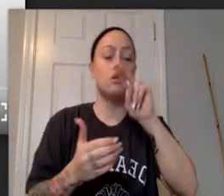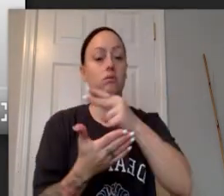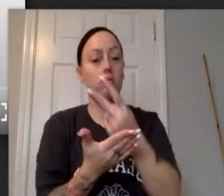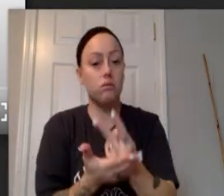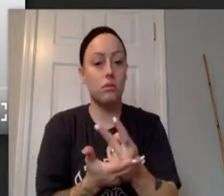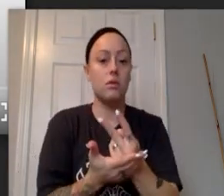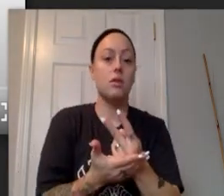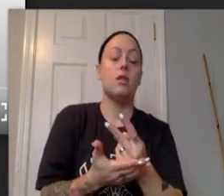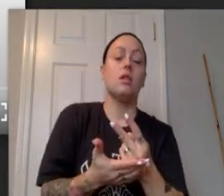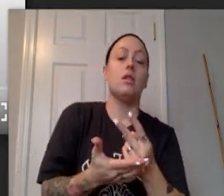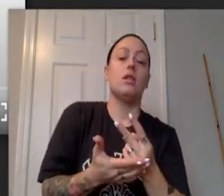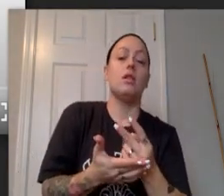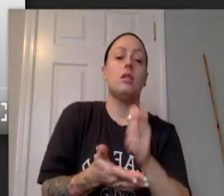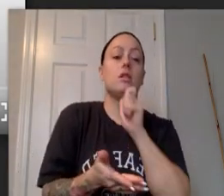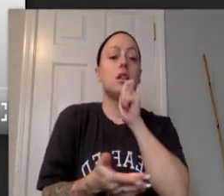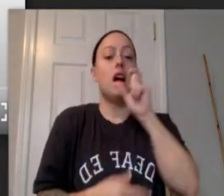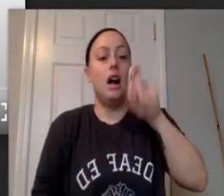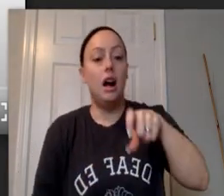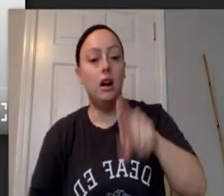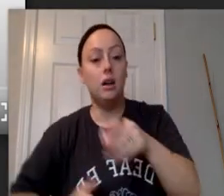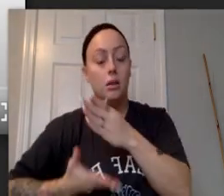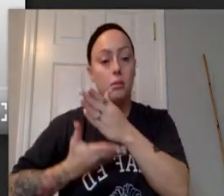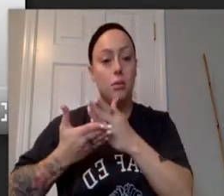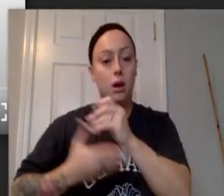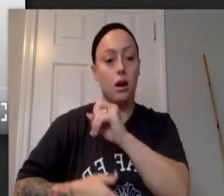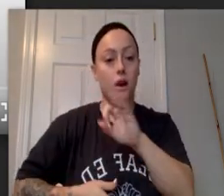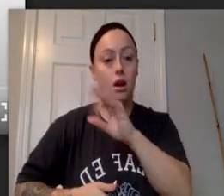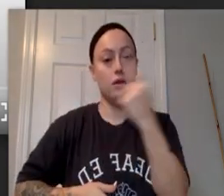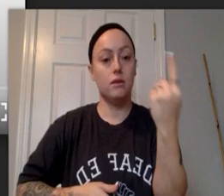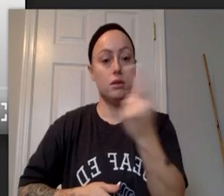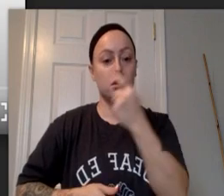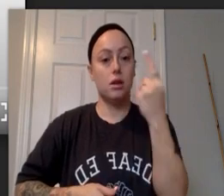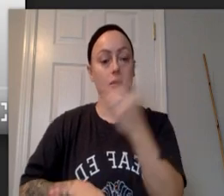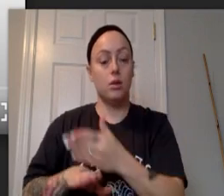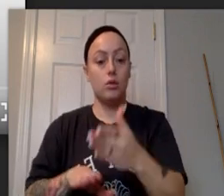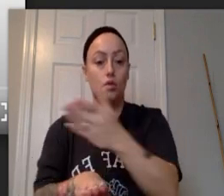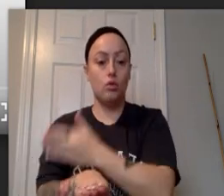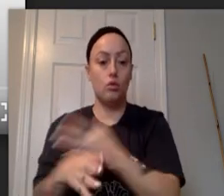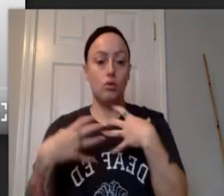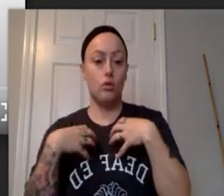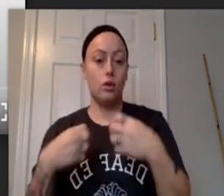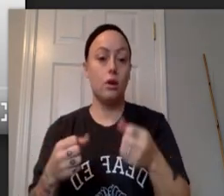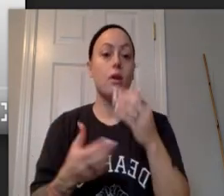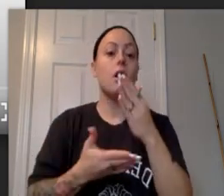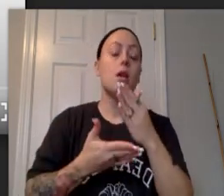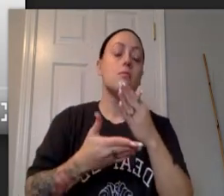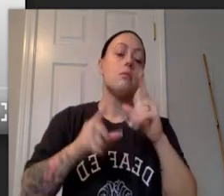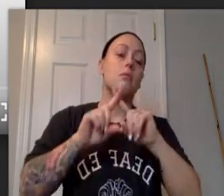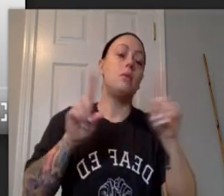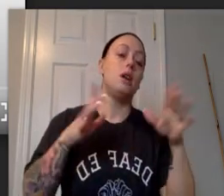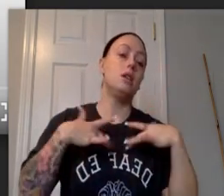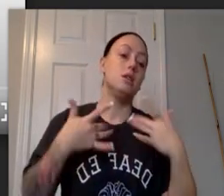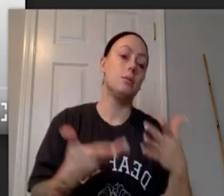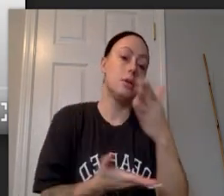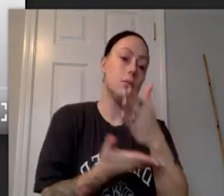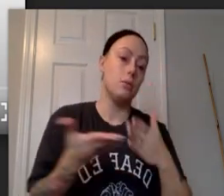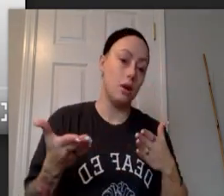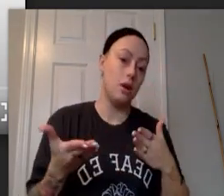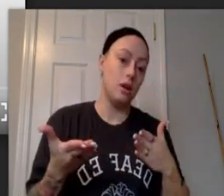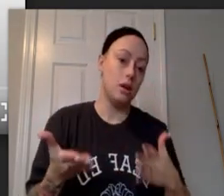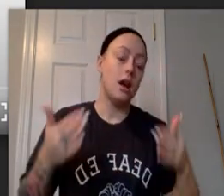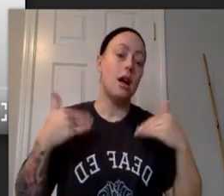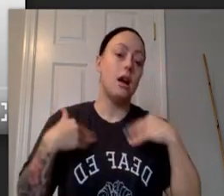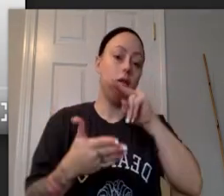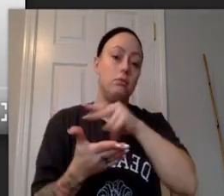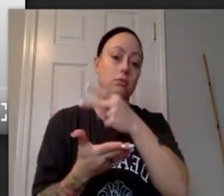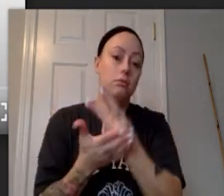like it doesn't have to be a part of someone's recovery, but it is a part of most people's recovery to have Sure. some sort of